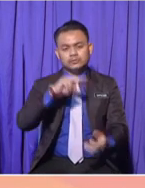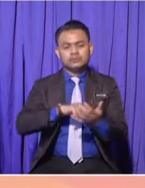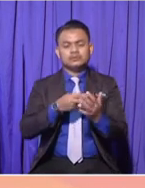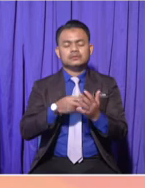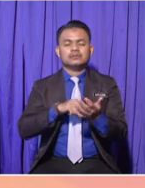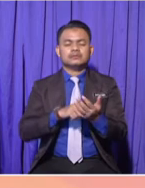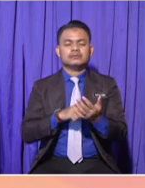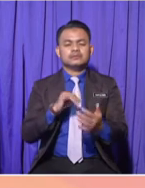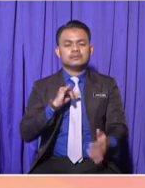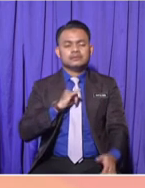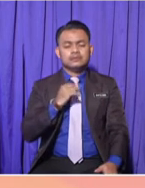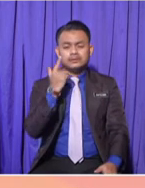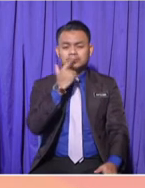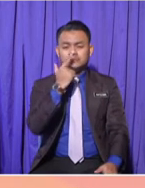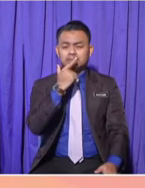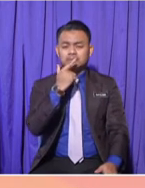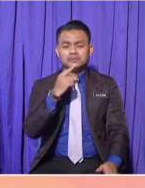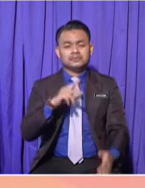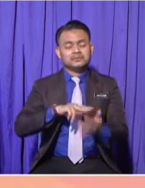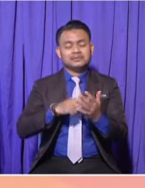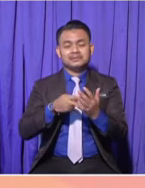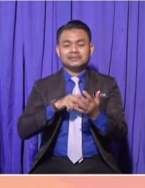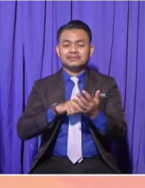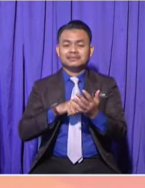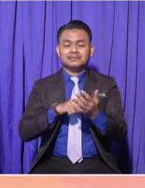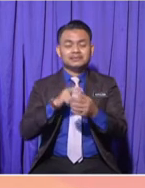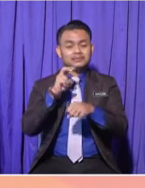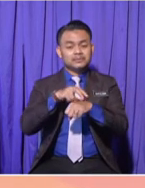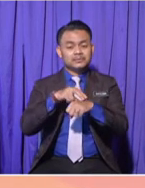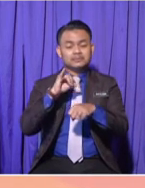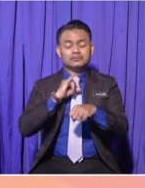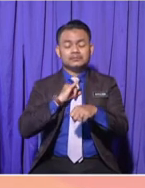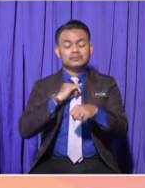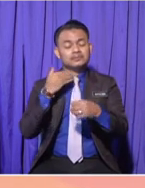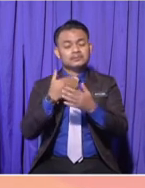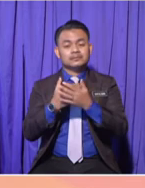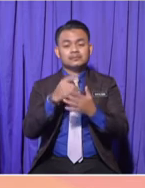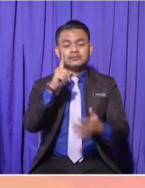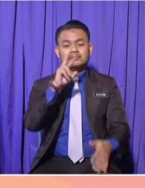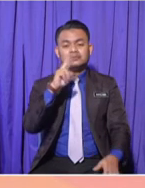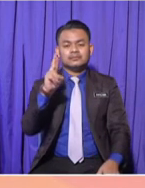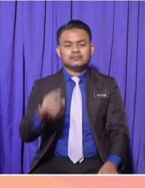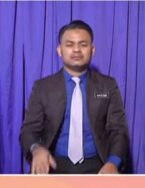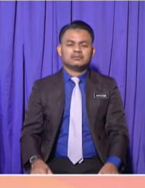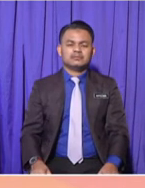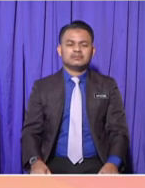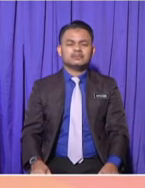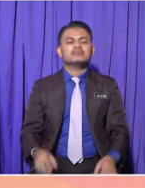I wouldn't want to count my potatoes up to 1,000. No way!